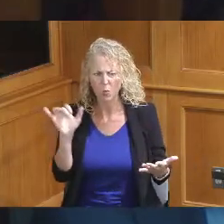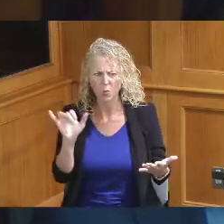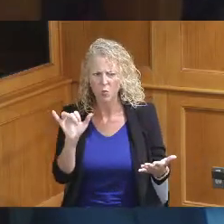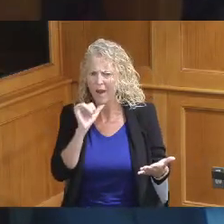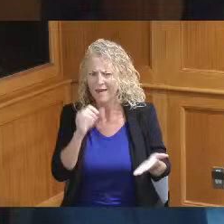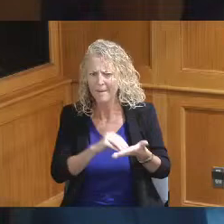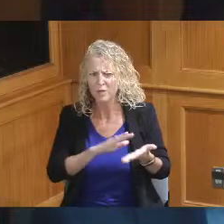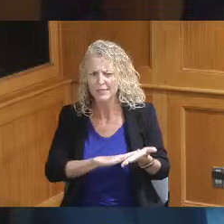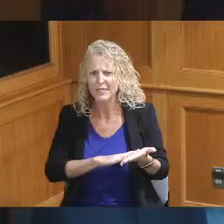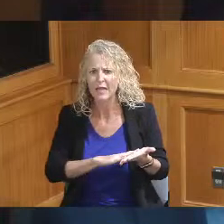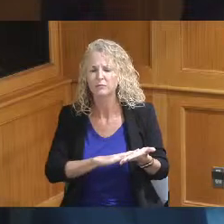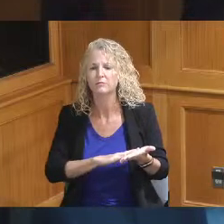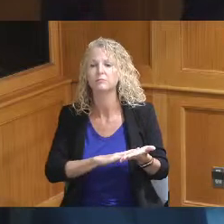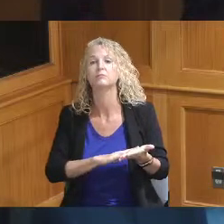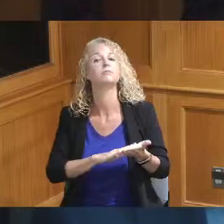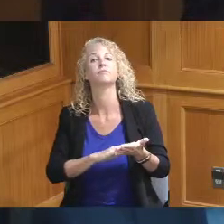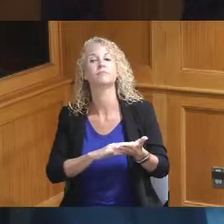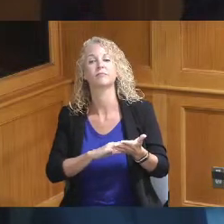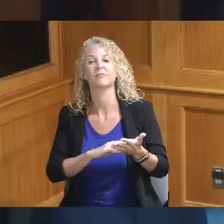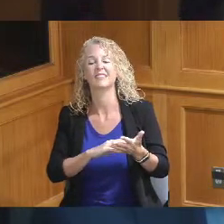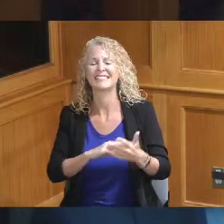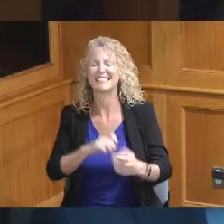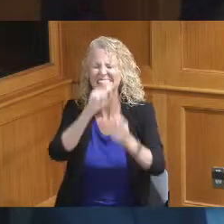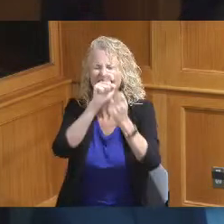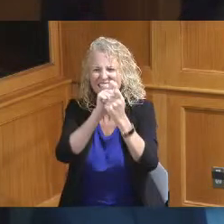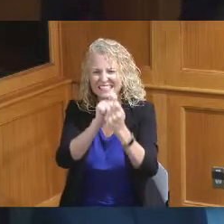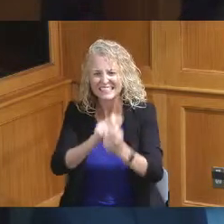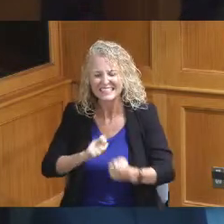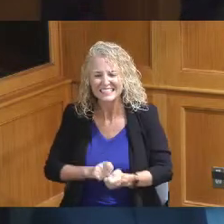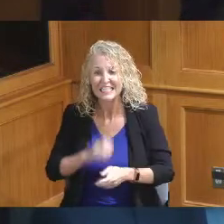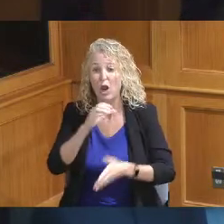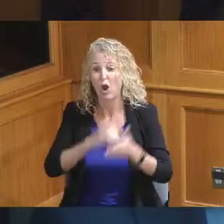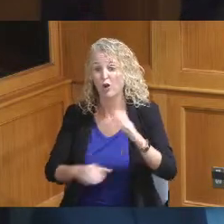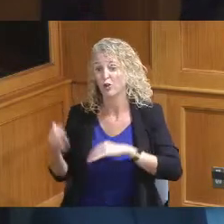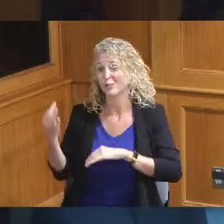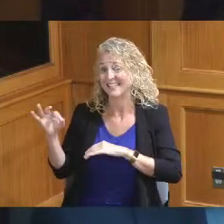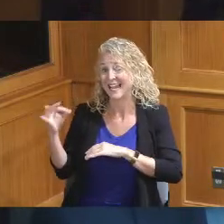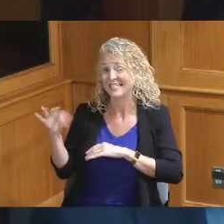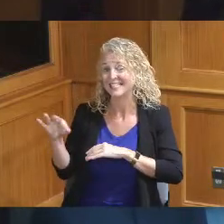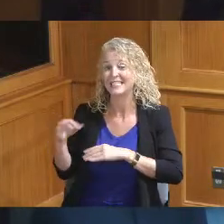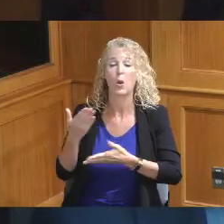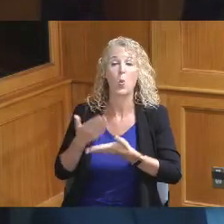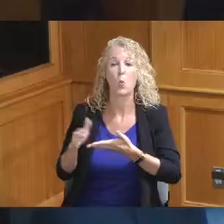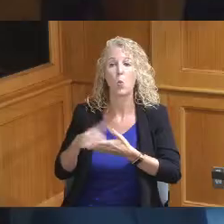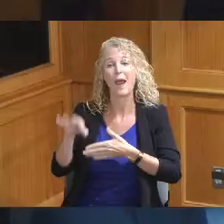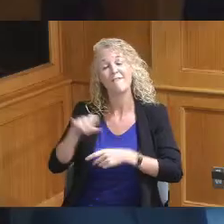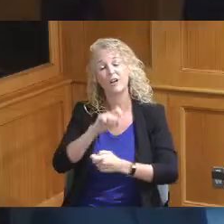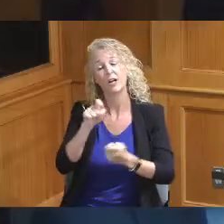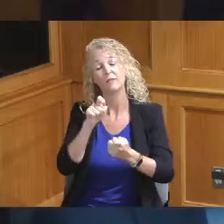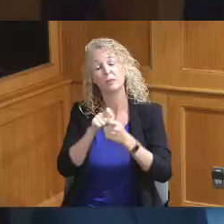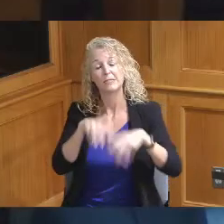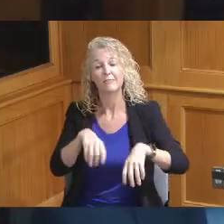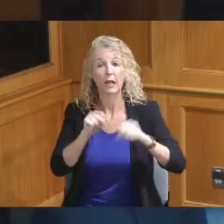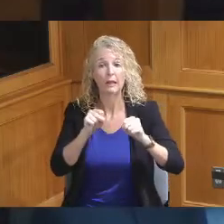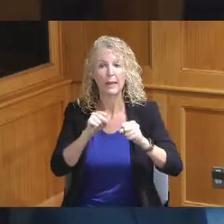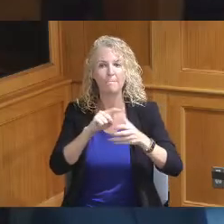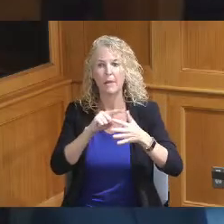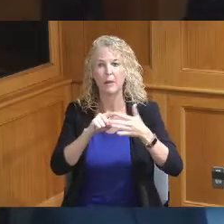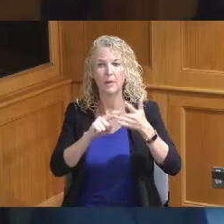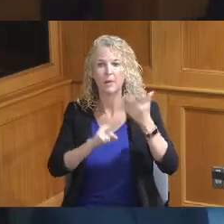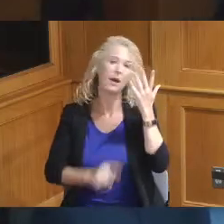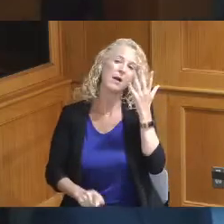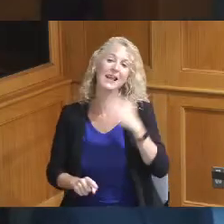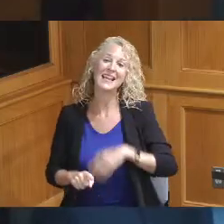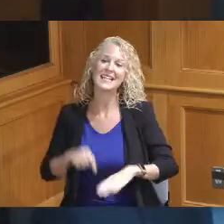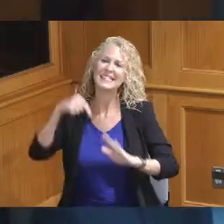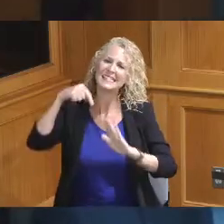Assignments and subletting. It's all in here. Article 19, waiver of certain claims and all of that. It